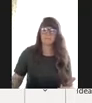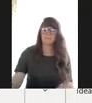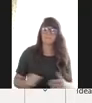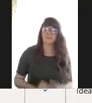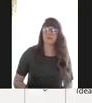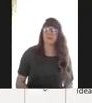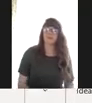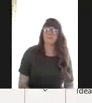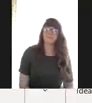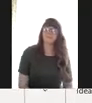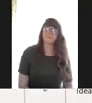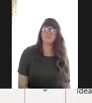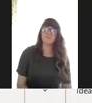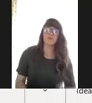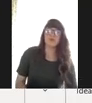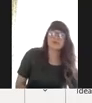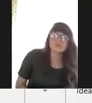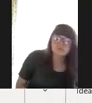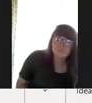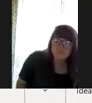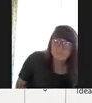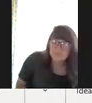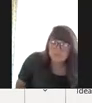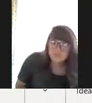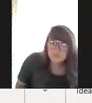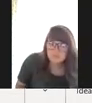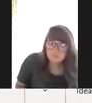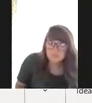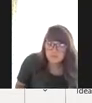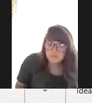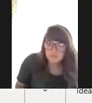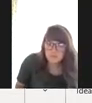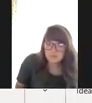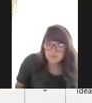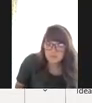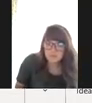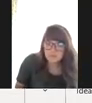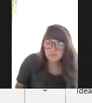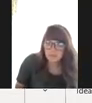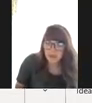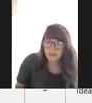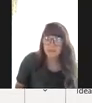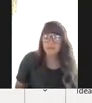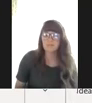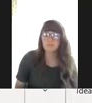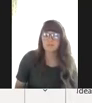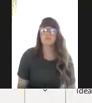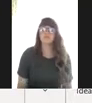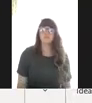And I think your mind is right to think like faith, especially since faith is mentioned in the text. Right.